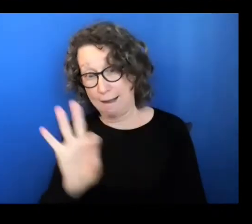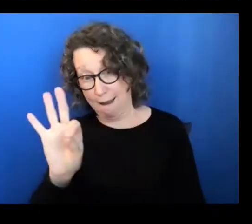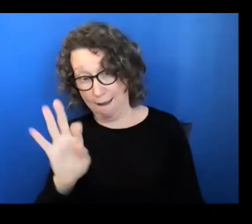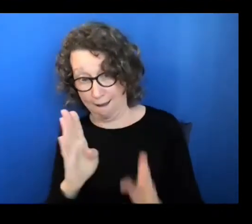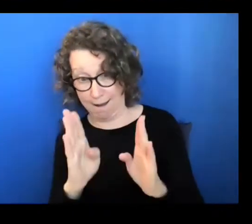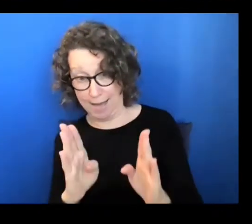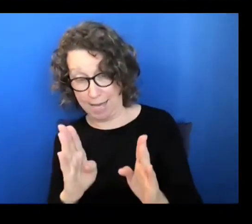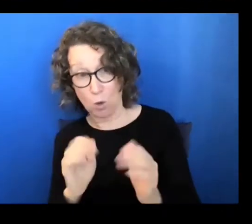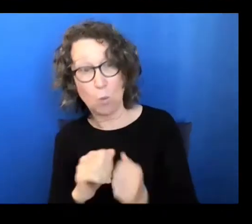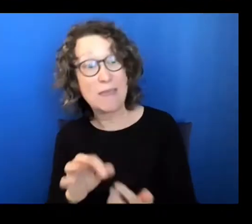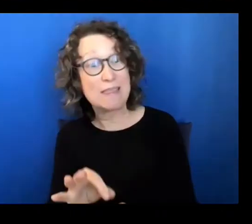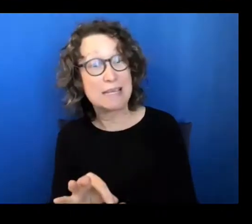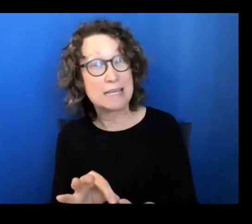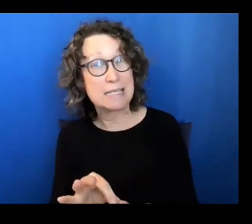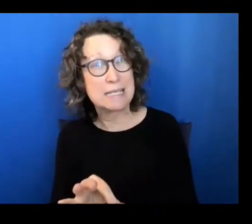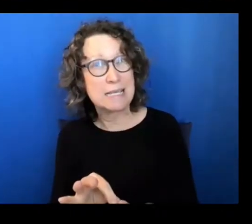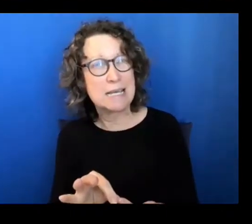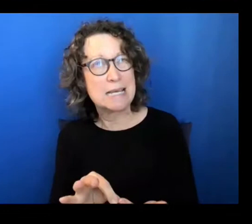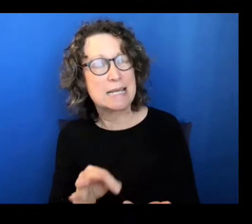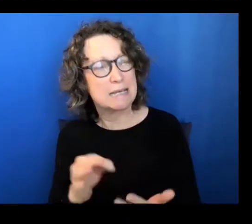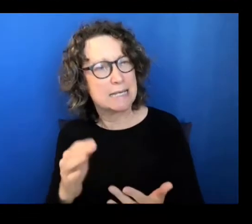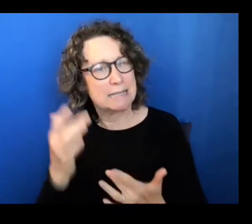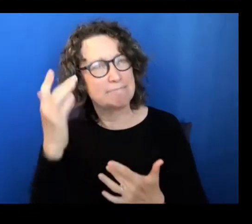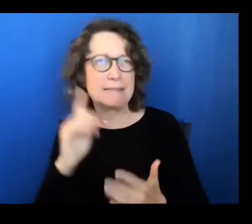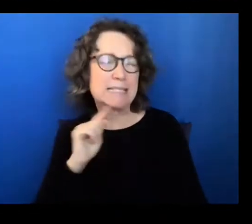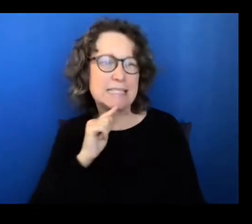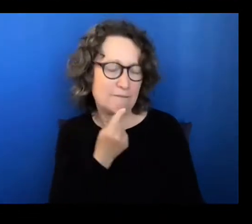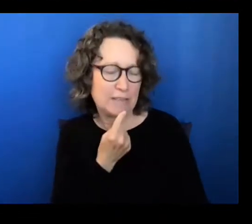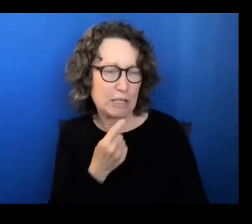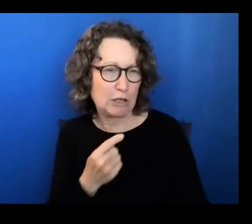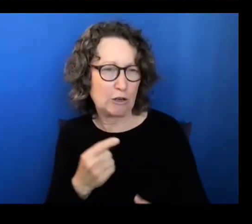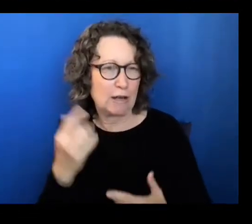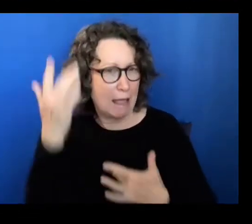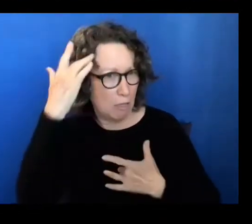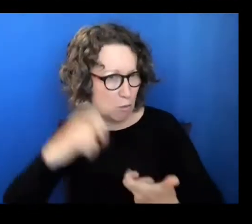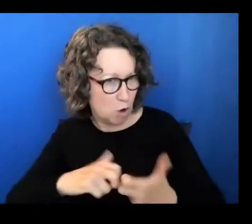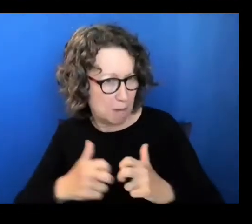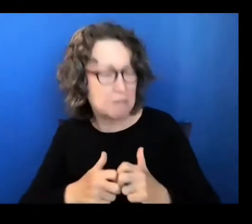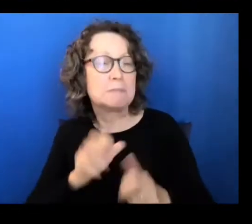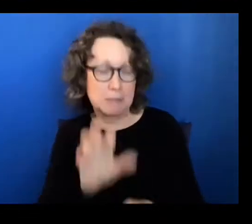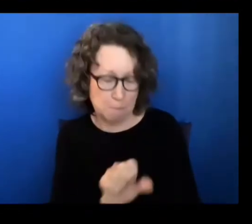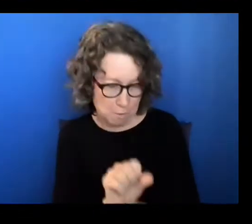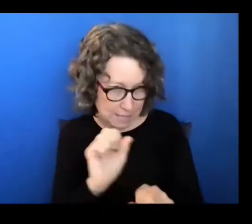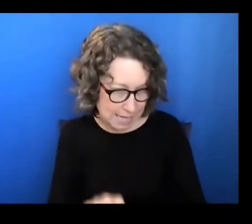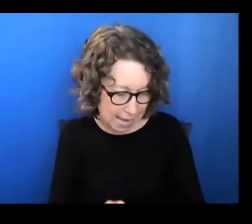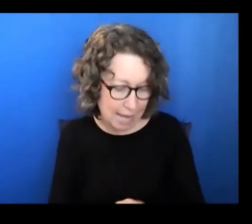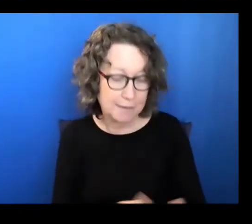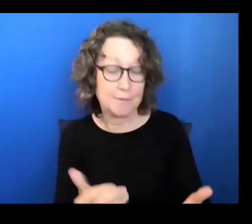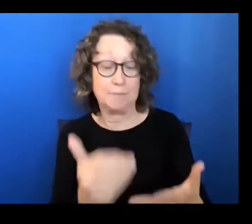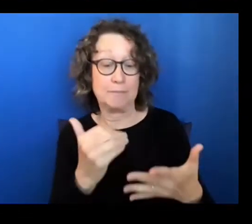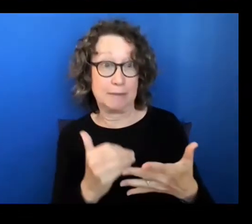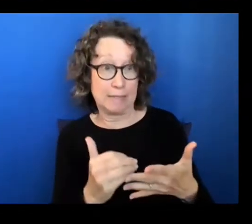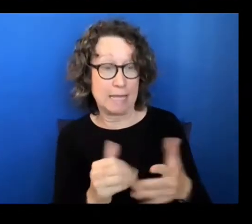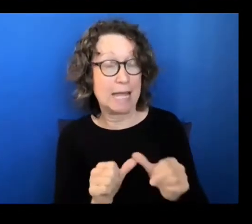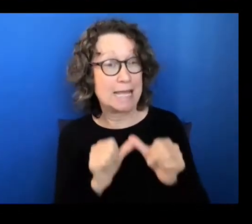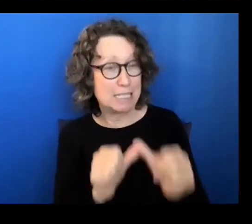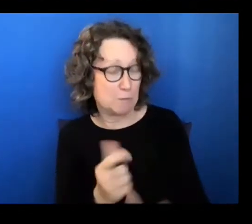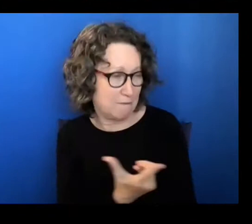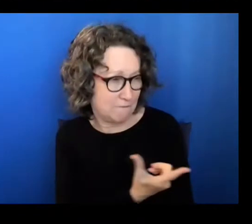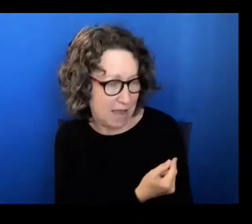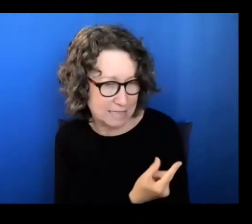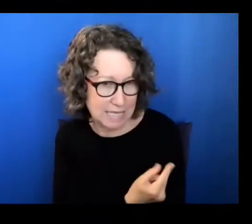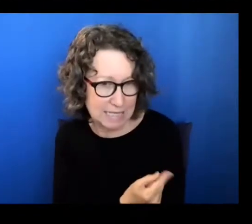old with serious underlying health conditions can get appointments. We are continuing our efforts to